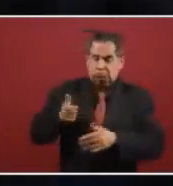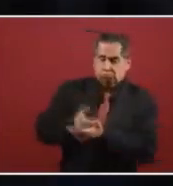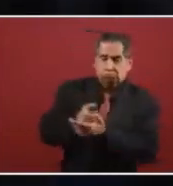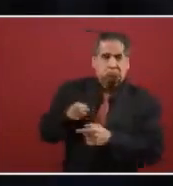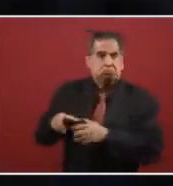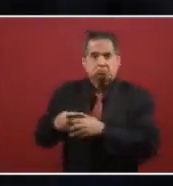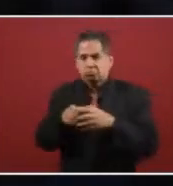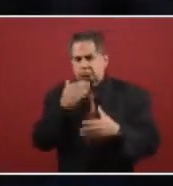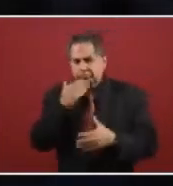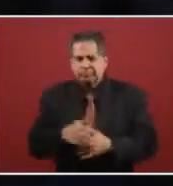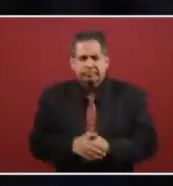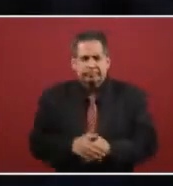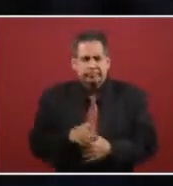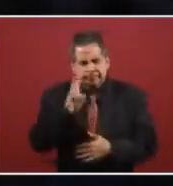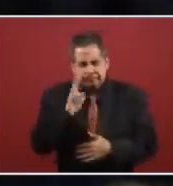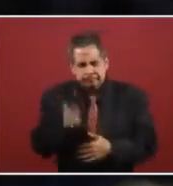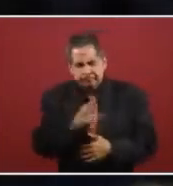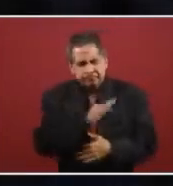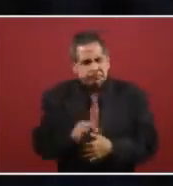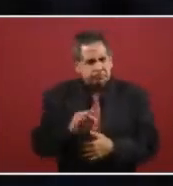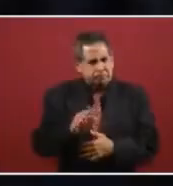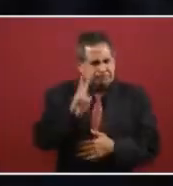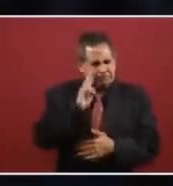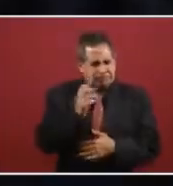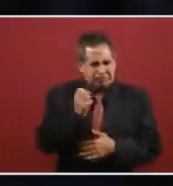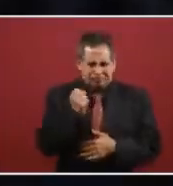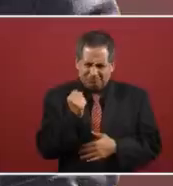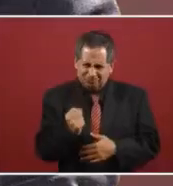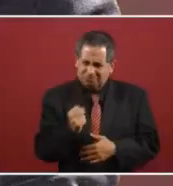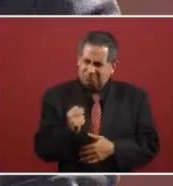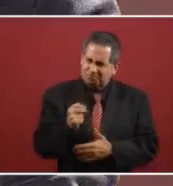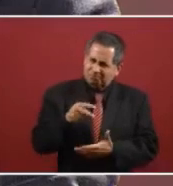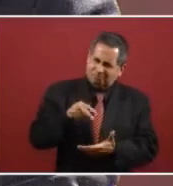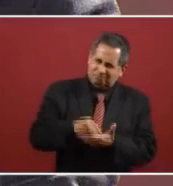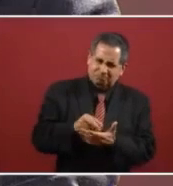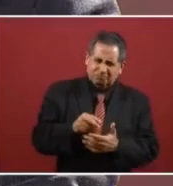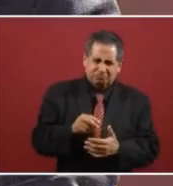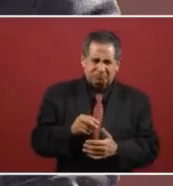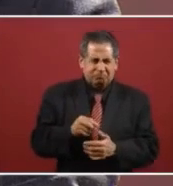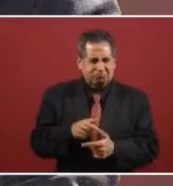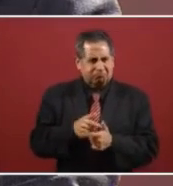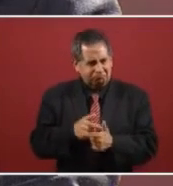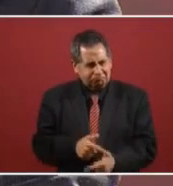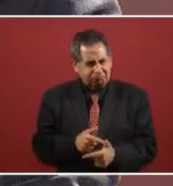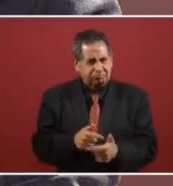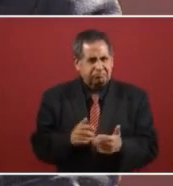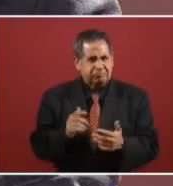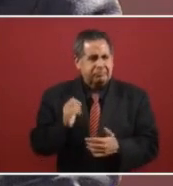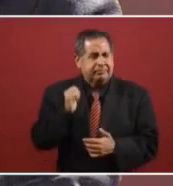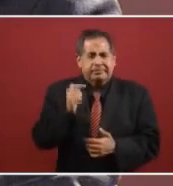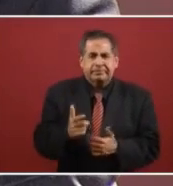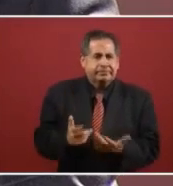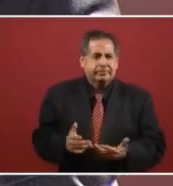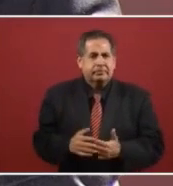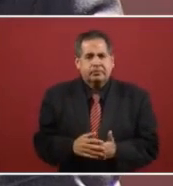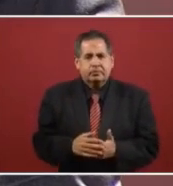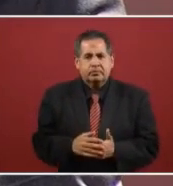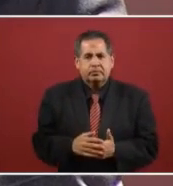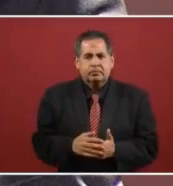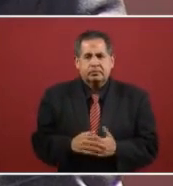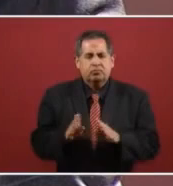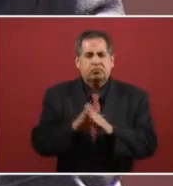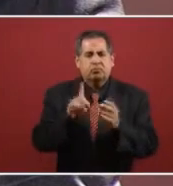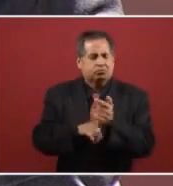aranceles. Es posible ser más firme, They más want us to be consistente, firmer, more algo que consistent, llegue